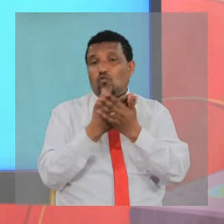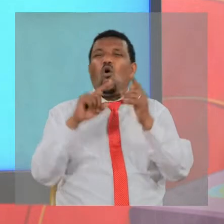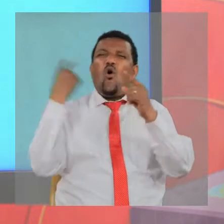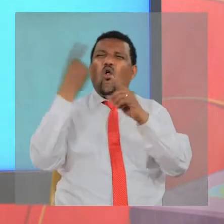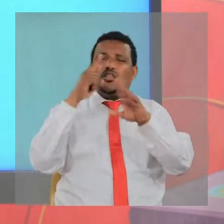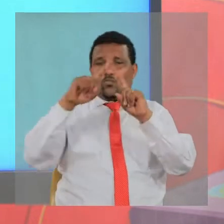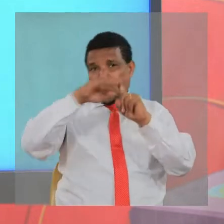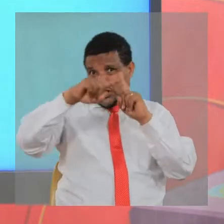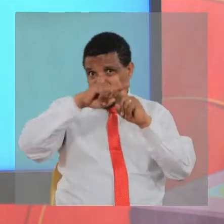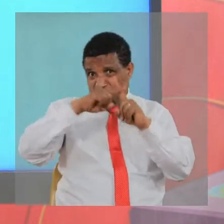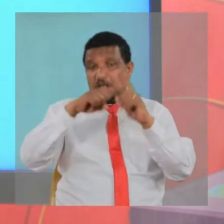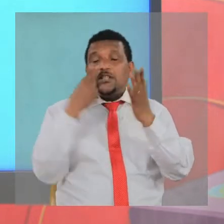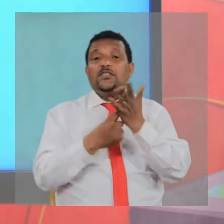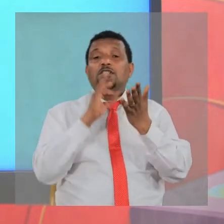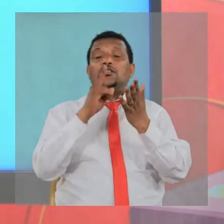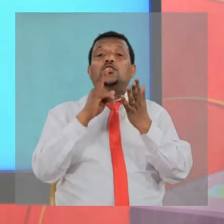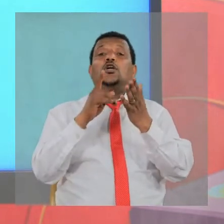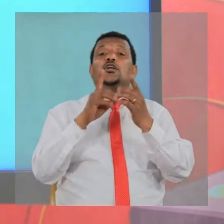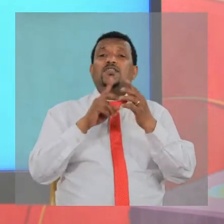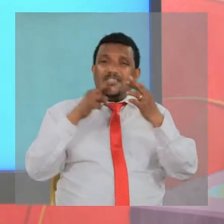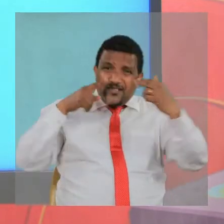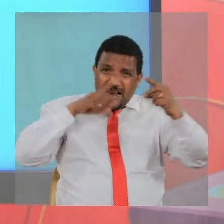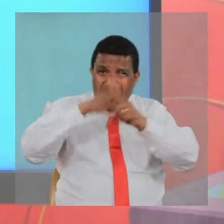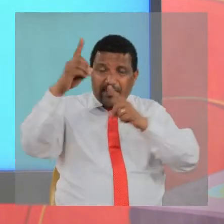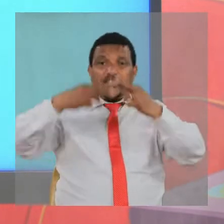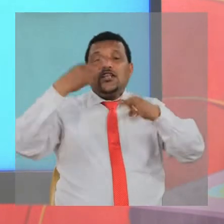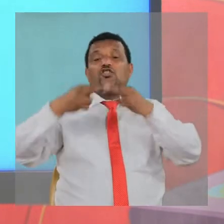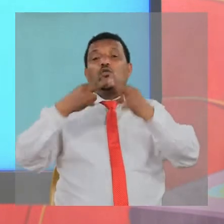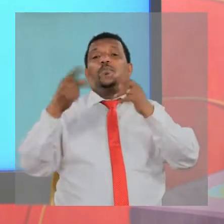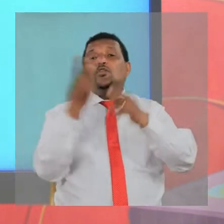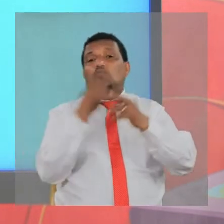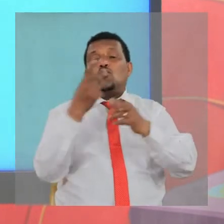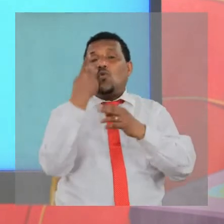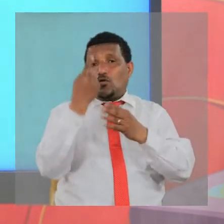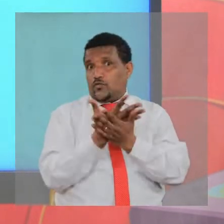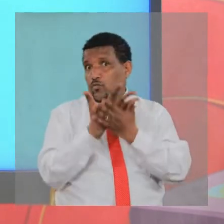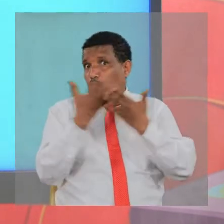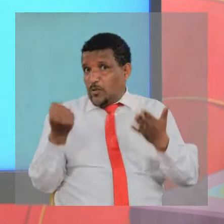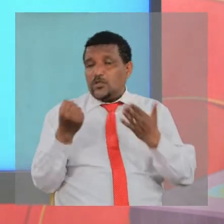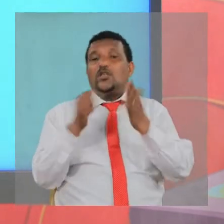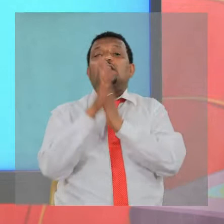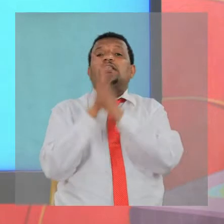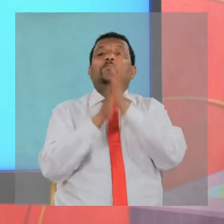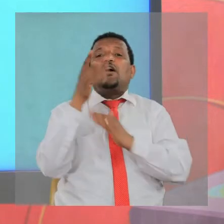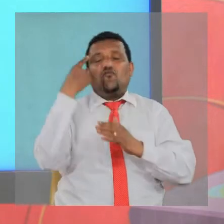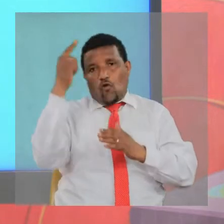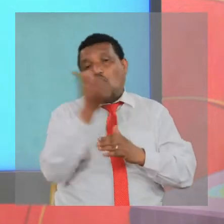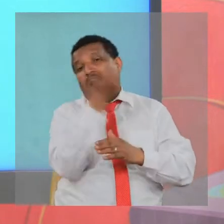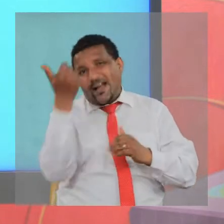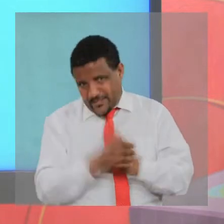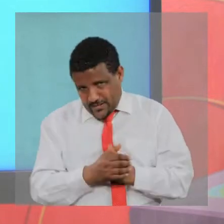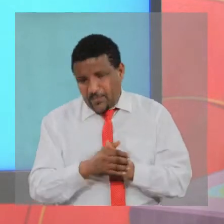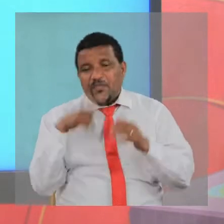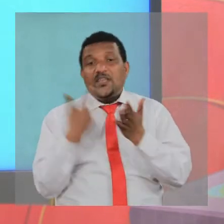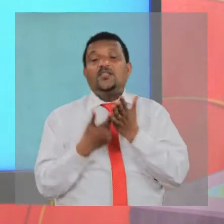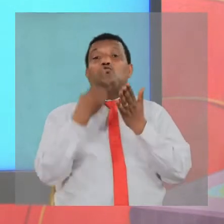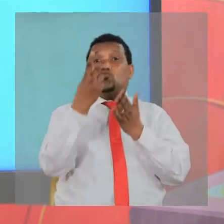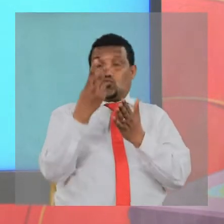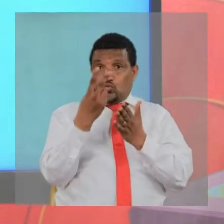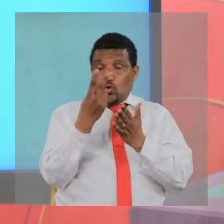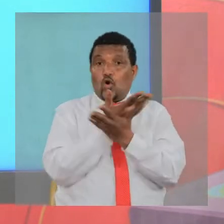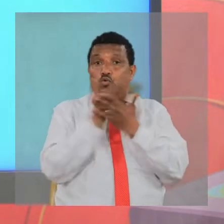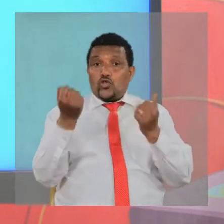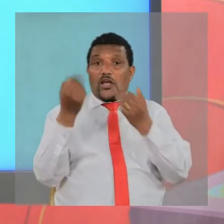positive. This is due to the direct relationship between the price of one of the commodity and the demand for the other. If the goods are